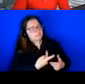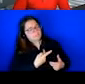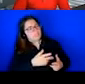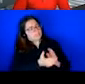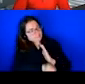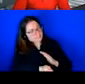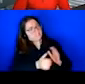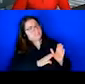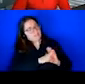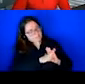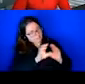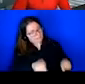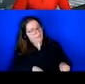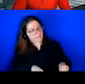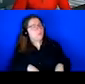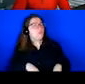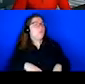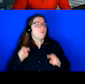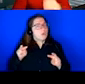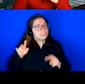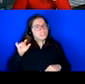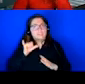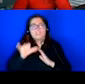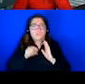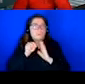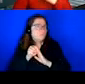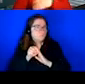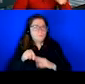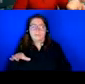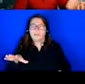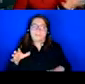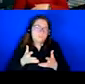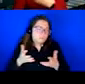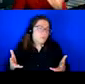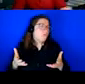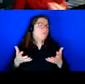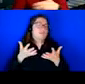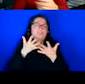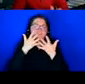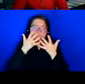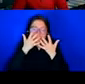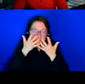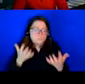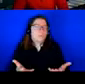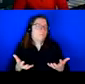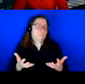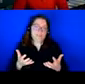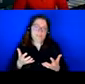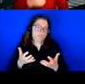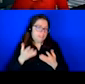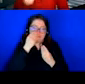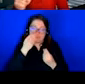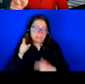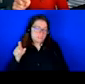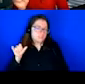development or watching YouTube. There's so much stuff on YouTube. I mean, and good stuff, you know, like maybe we both share a YouTube video